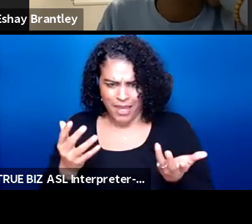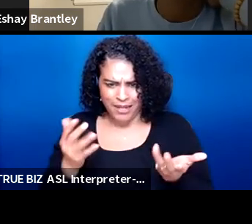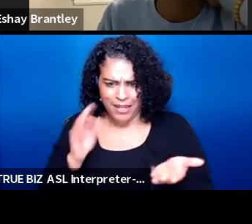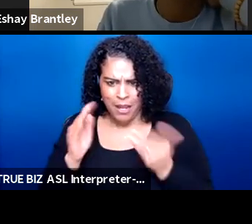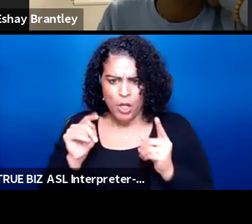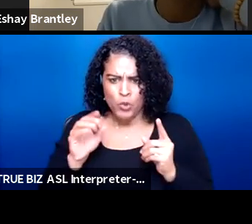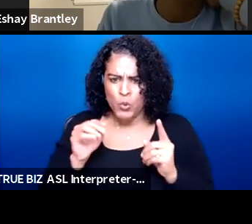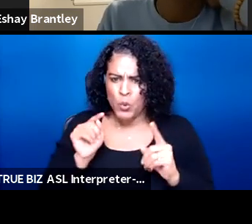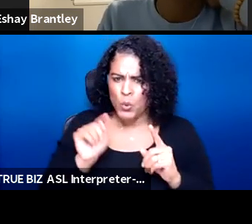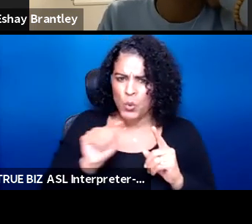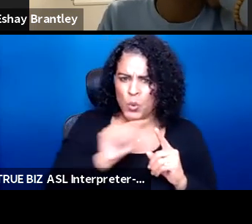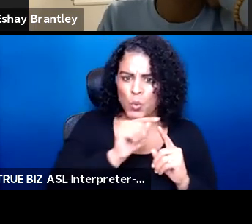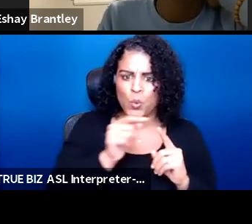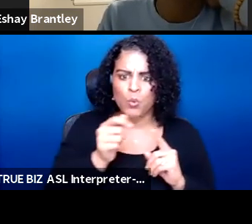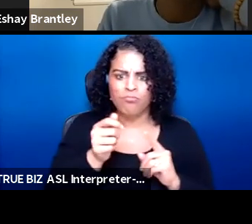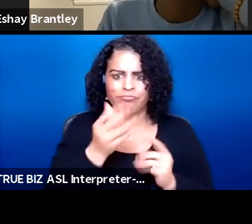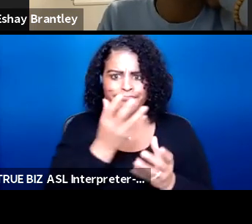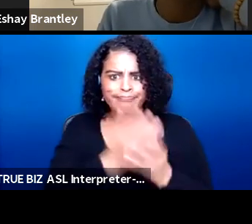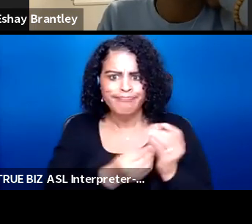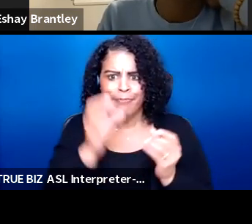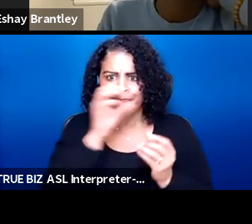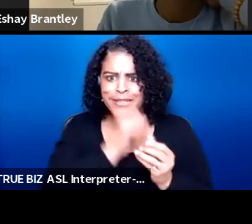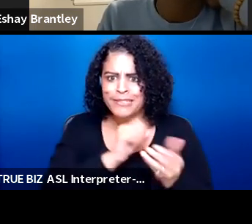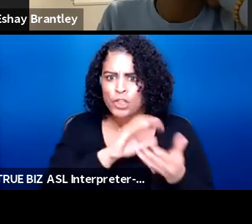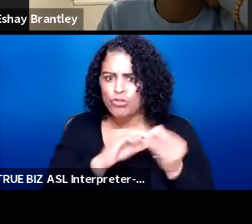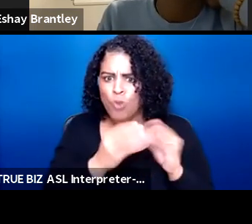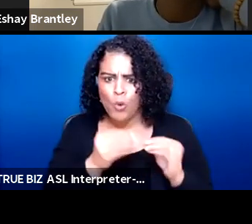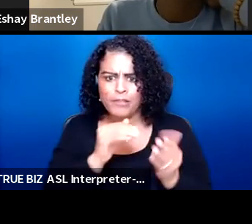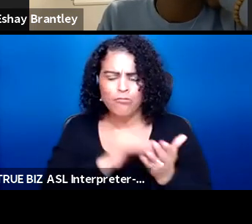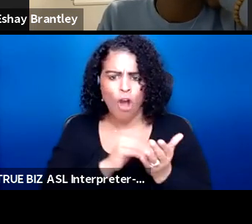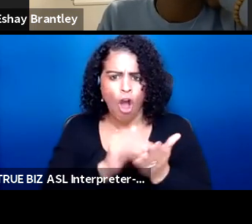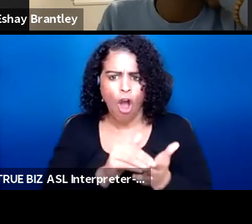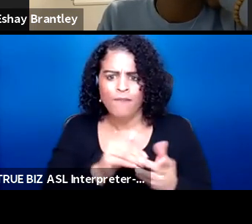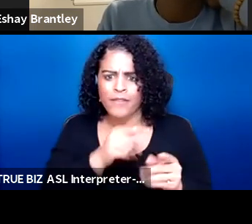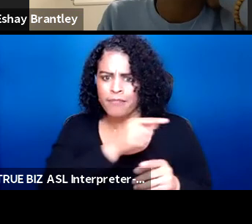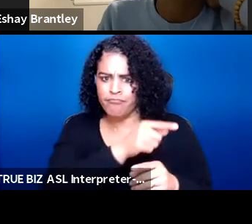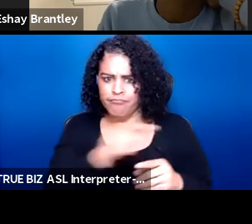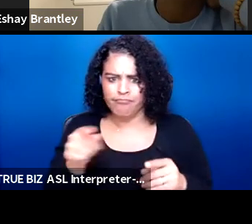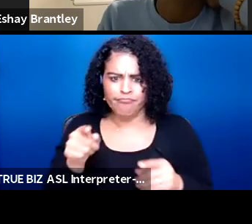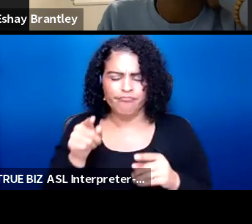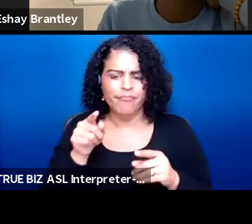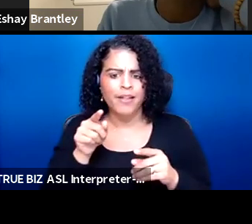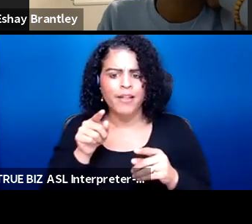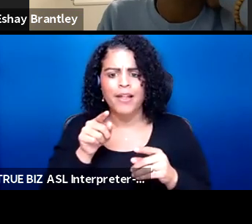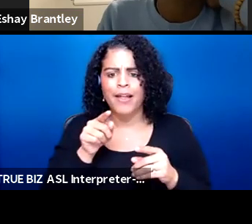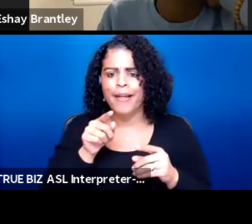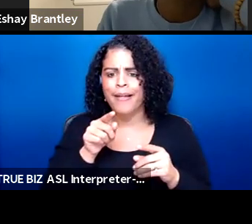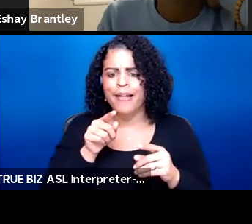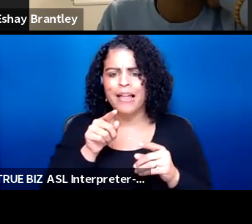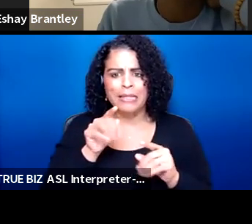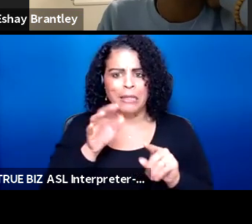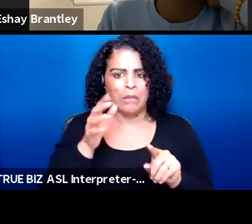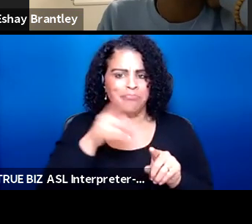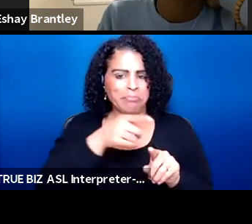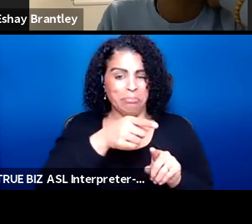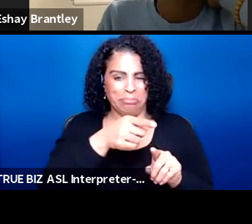to these missing stories that are often put on the back